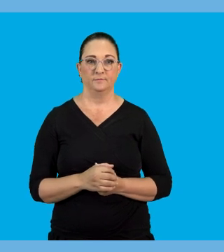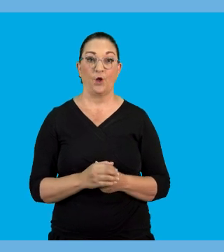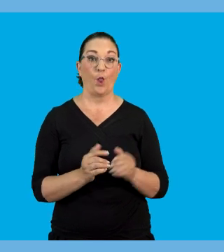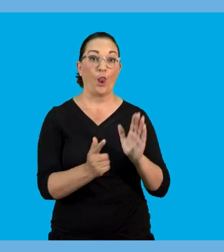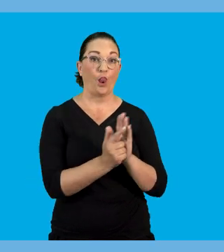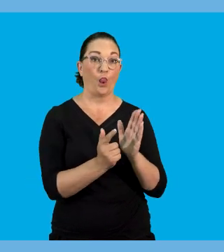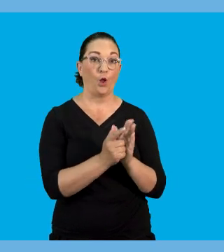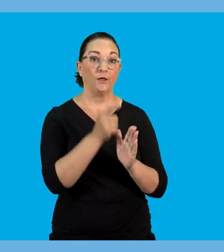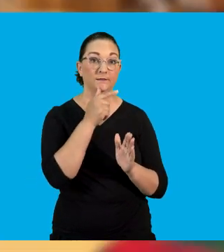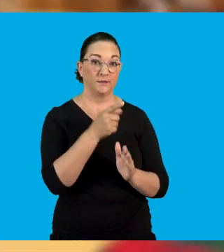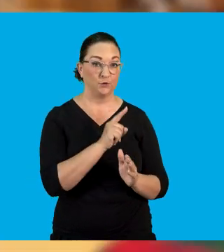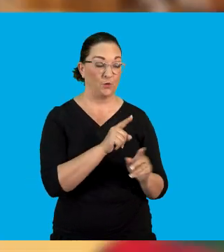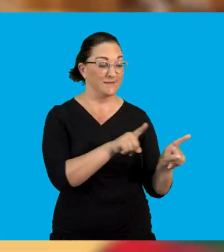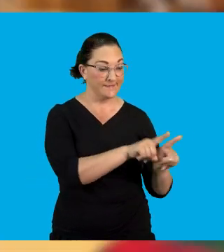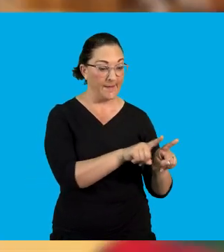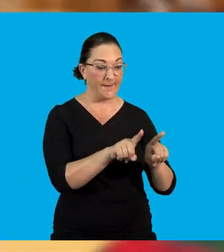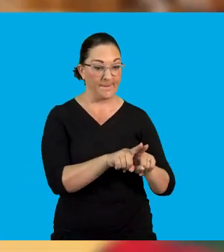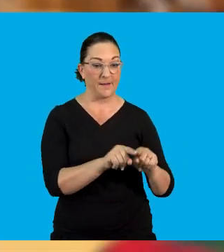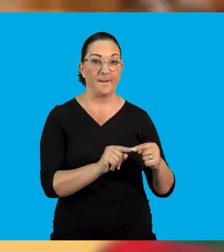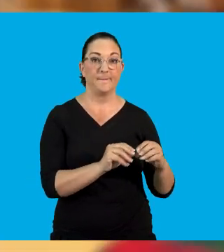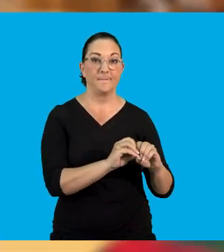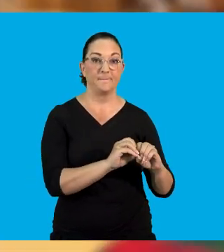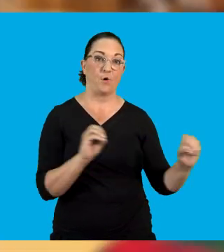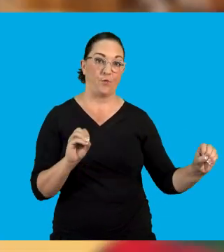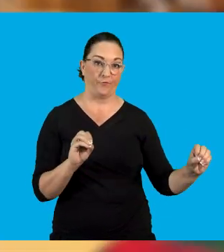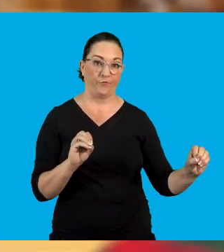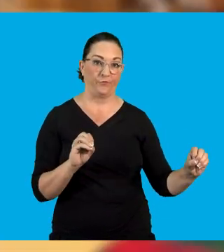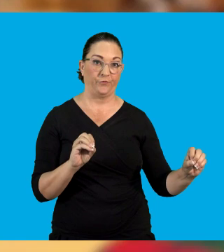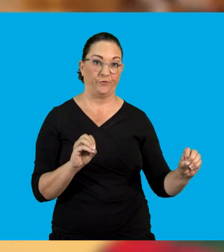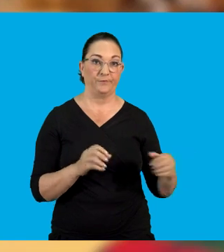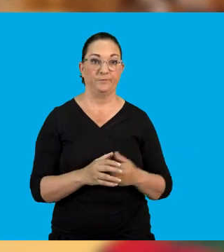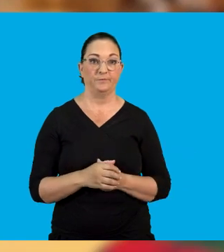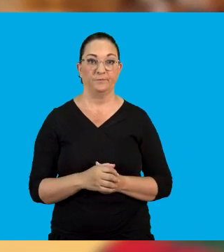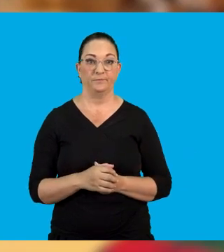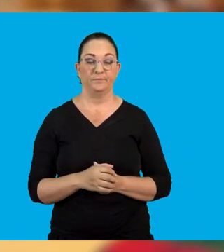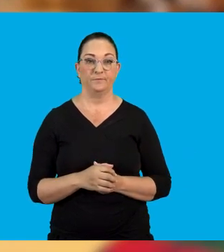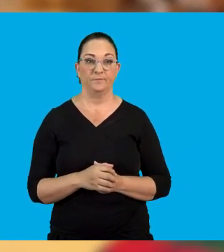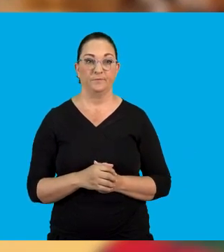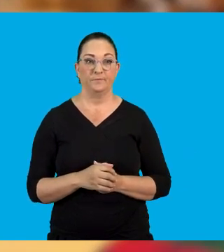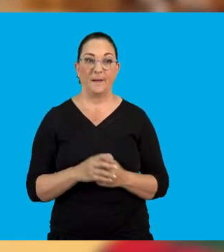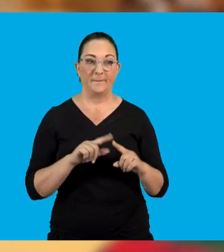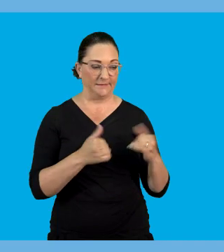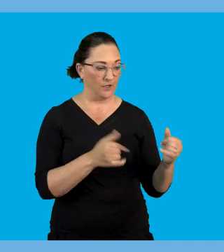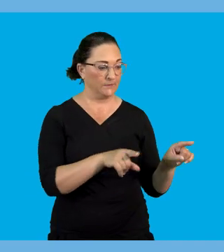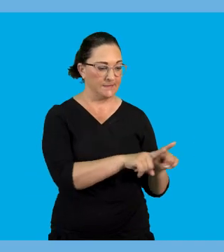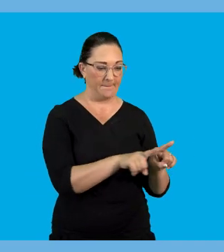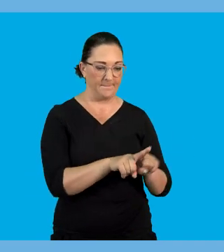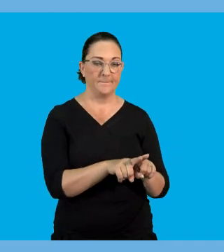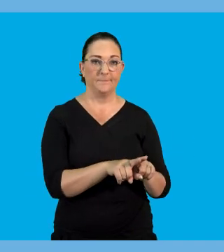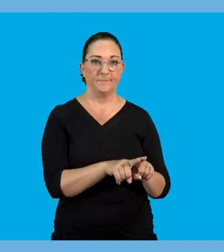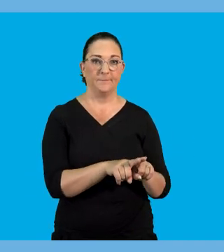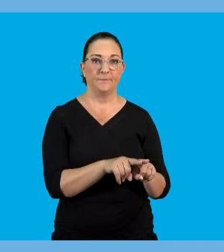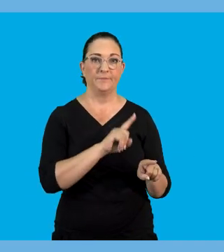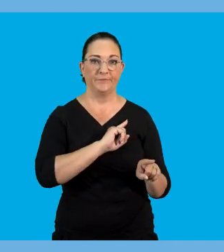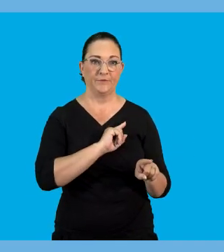charged, according to the law, like charges repel and unlike charges attract. These two that we have here, they are like